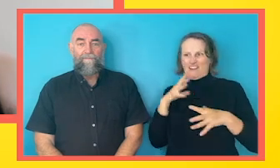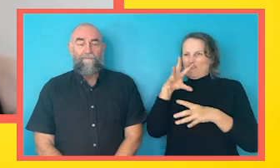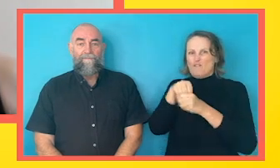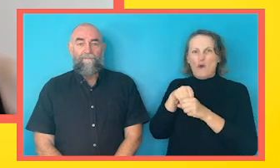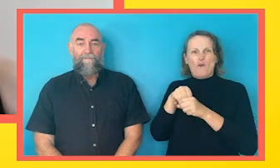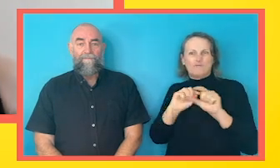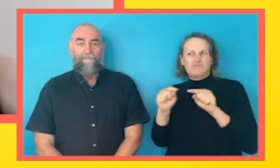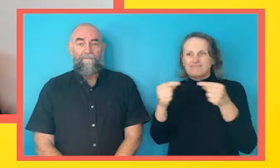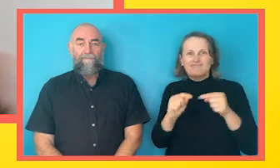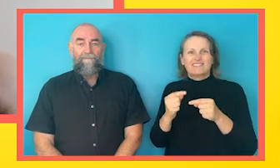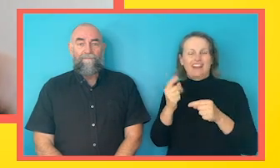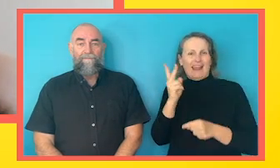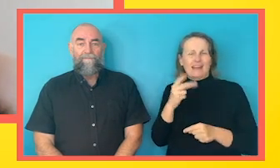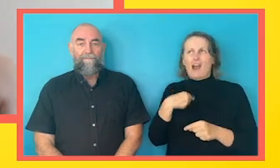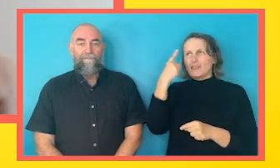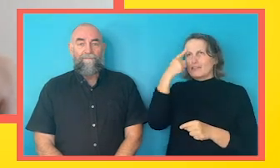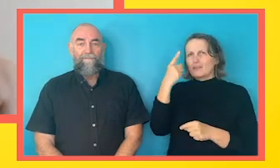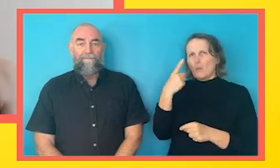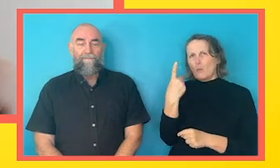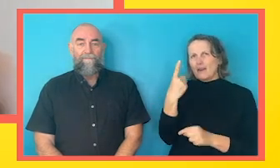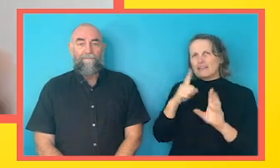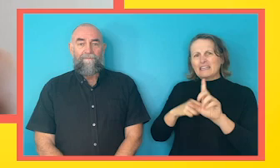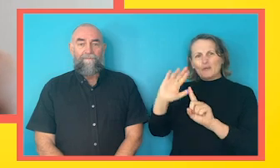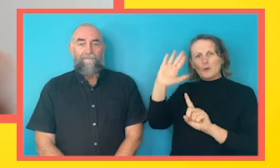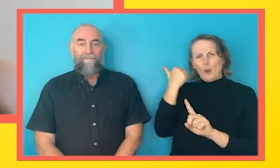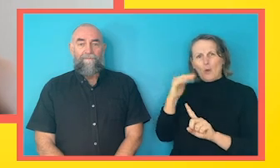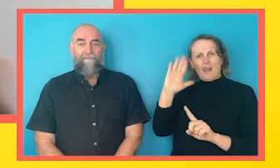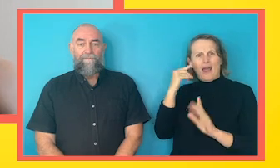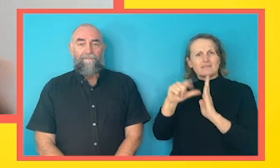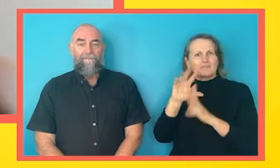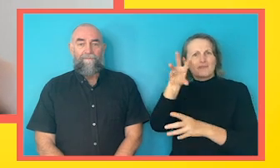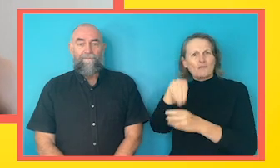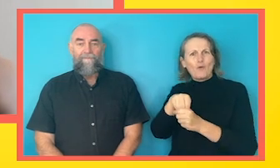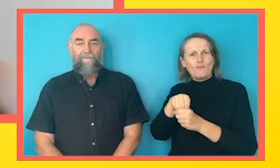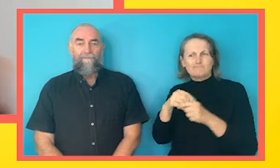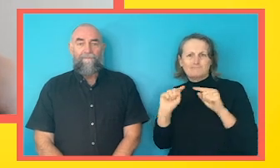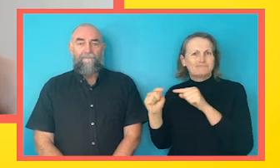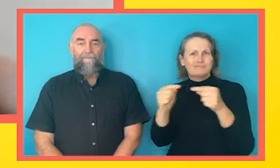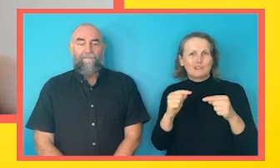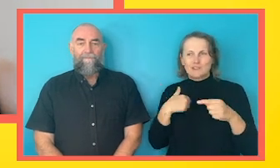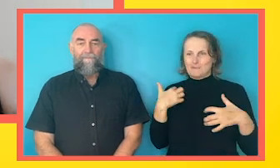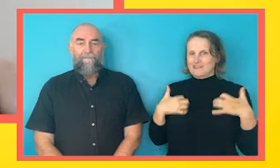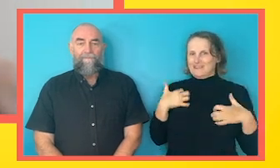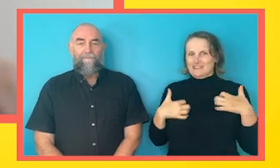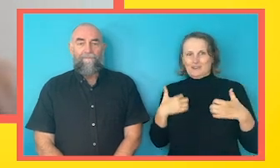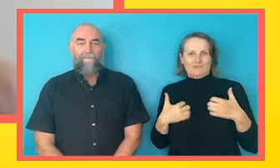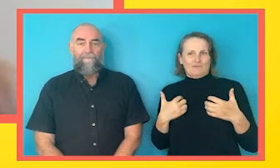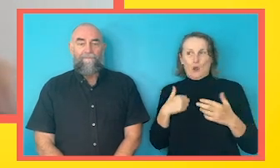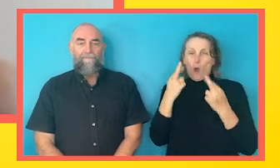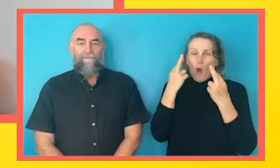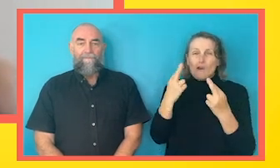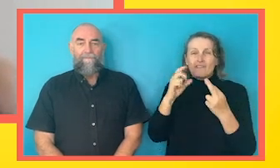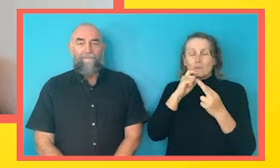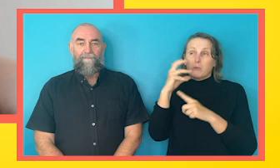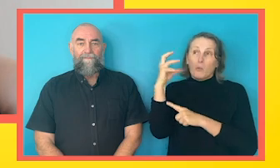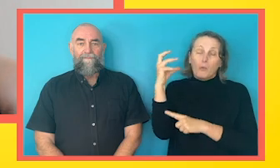because it's been about a year since I've actually competed. So it'll be really good to get back on the court and hopefully secure that spot